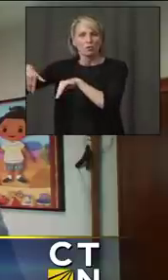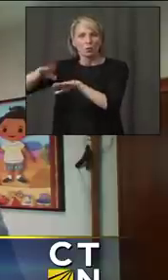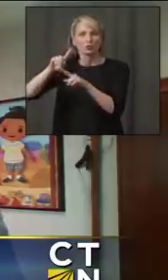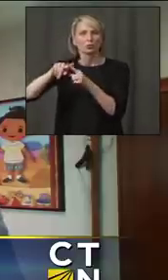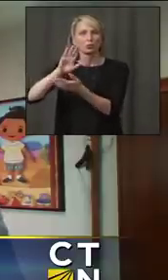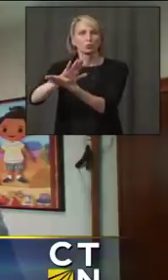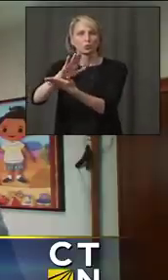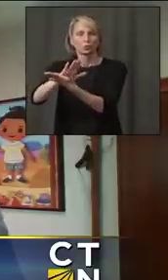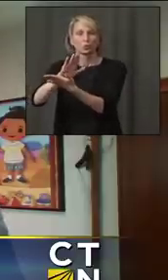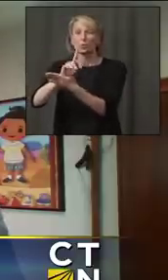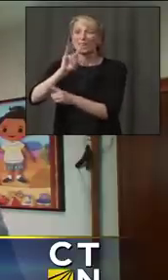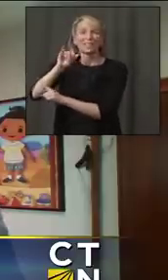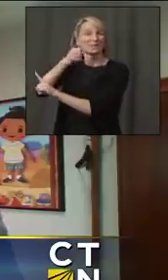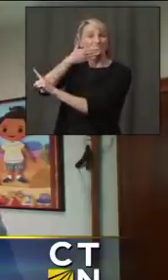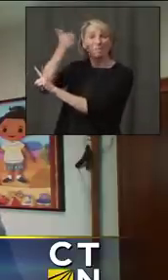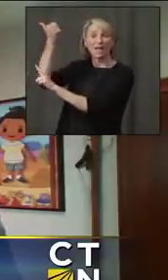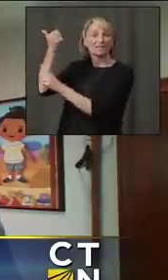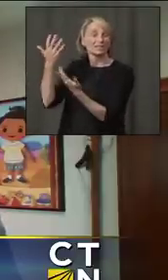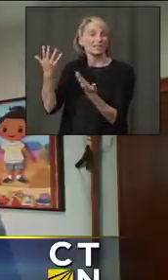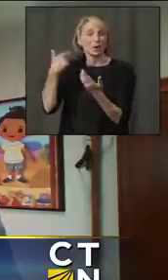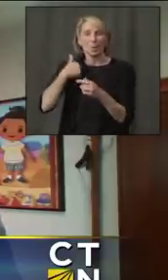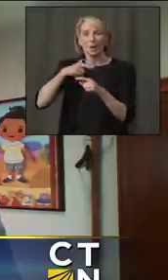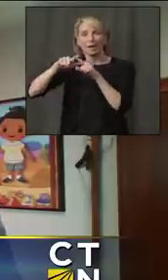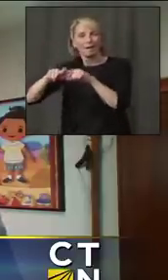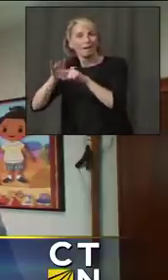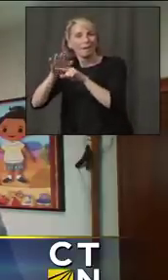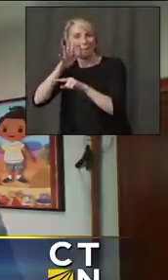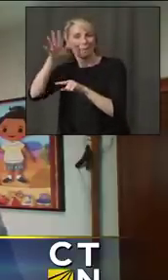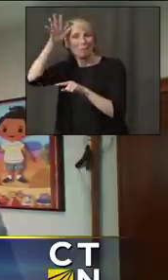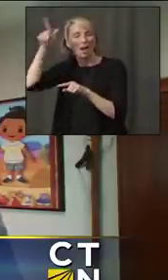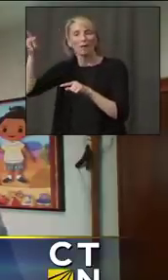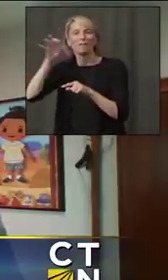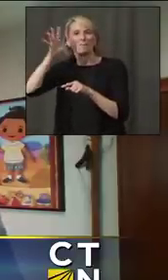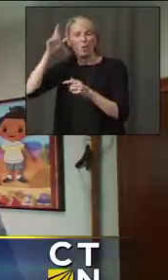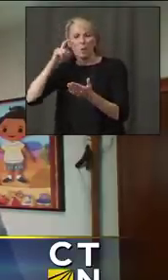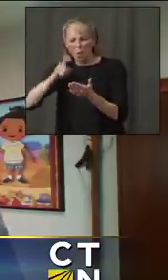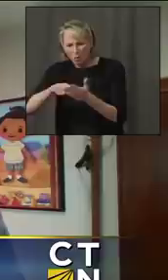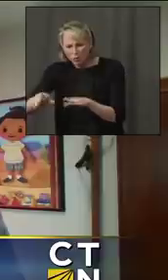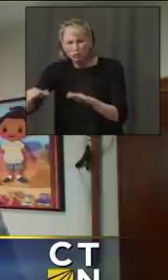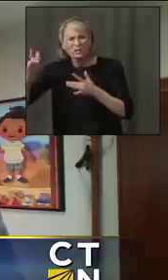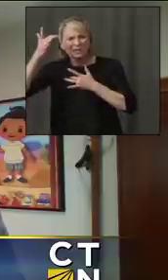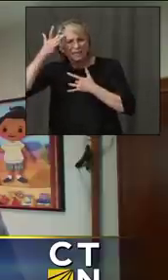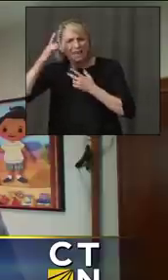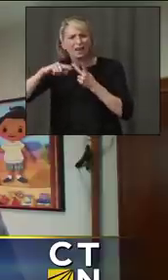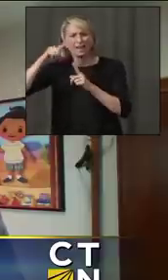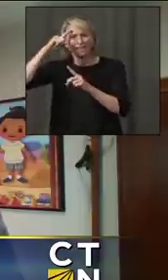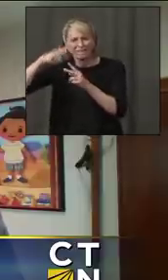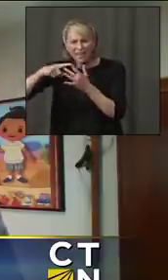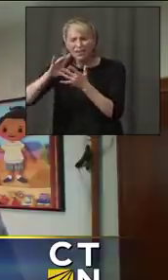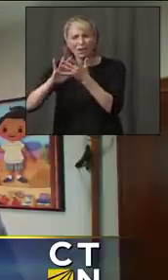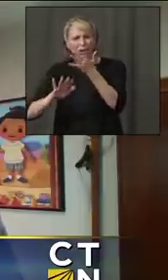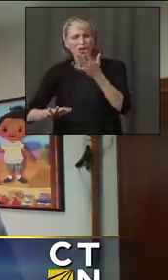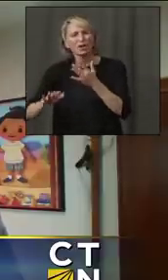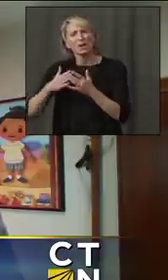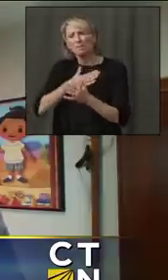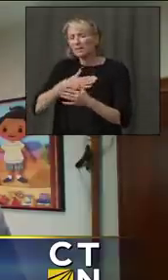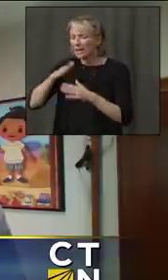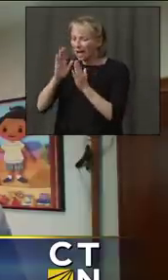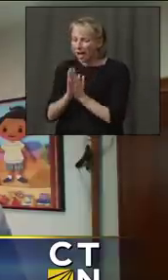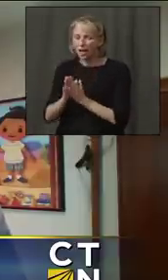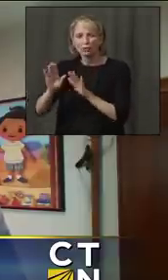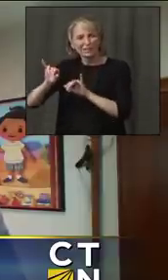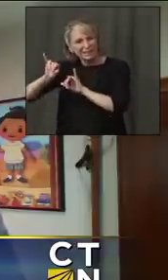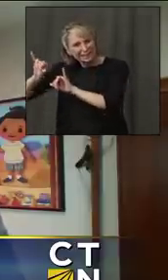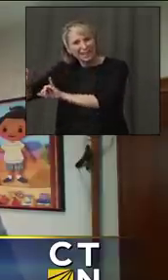be the best measure. If your child is sick or showing symptoms, keep your child home and be prepared to keep your child home for multiple days if